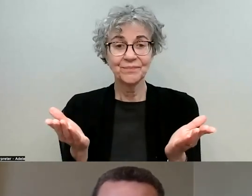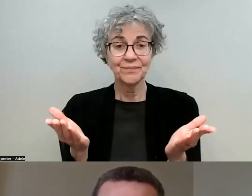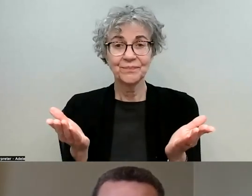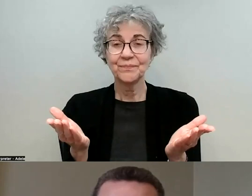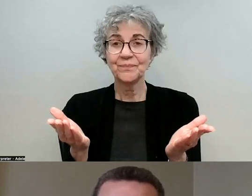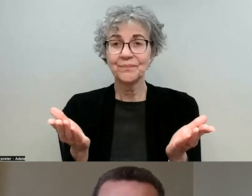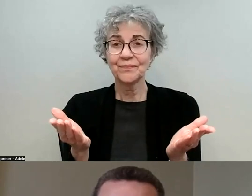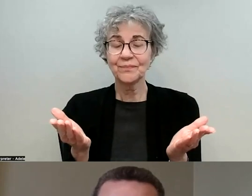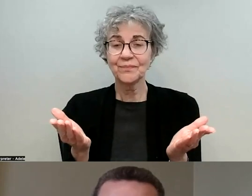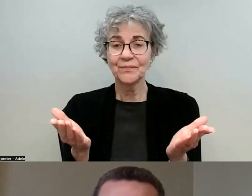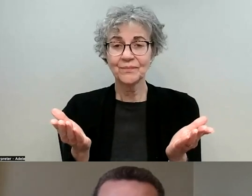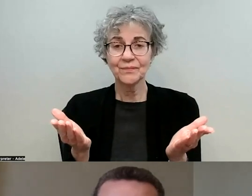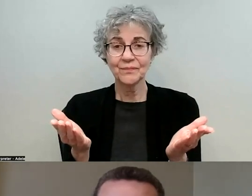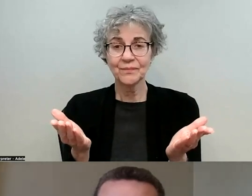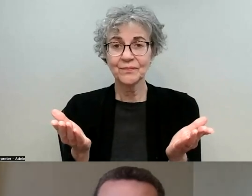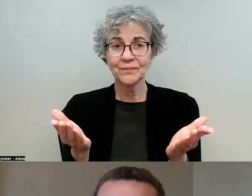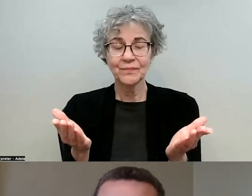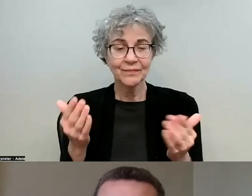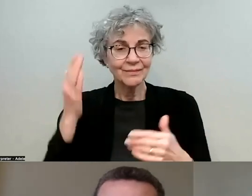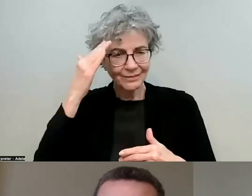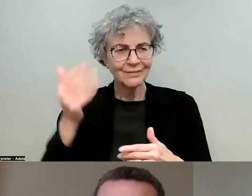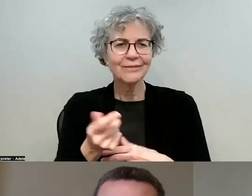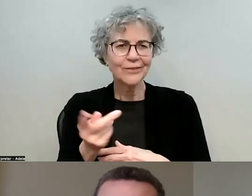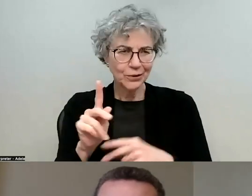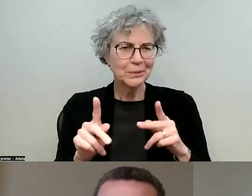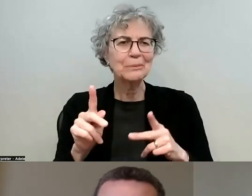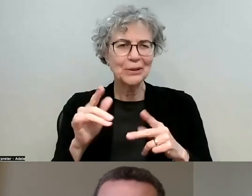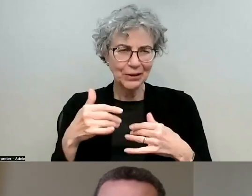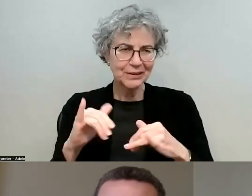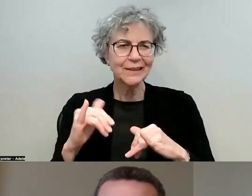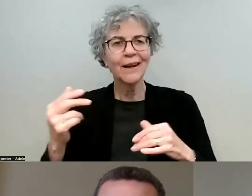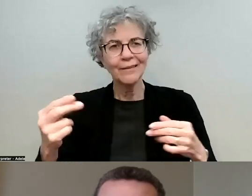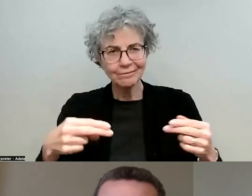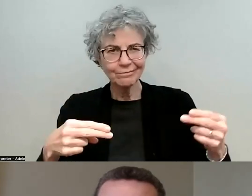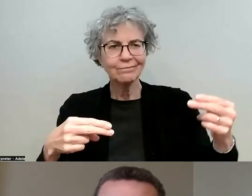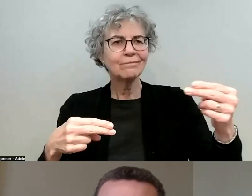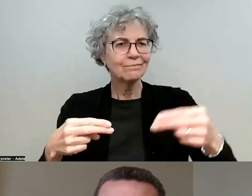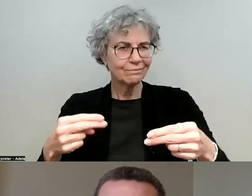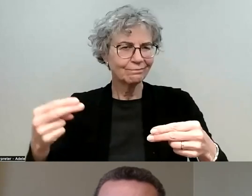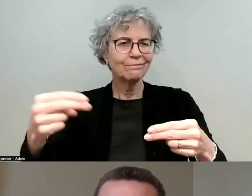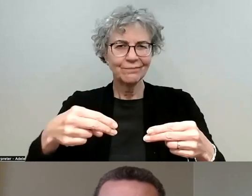there's a few people still trickling into the room, but we'll get started now.